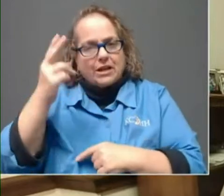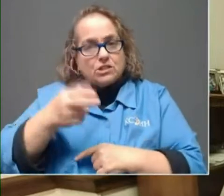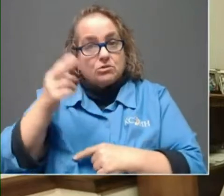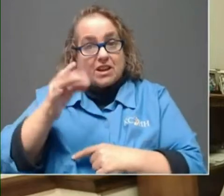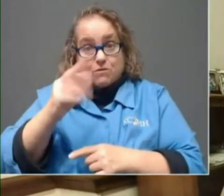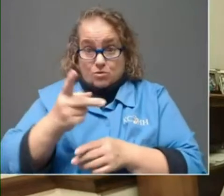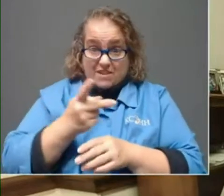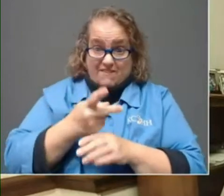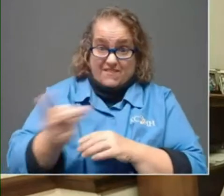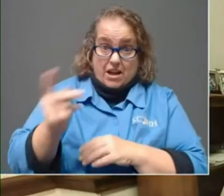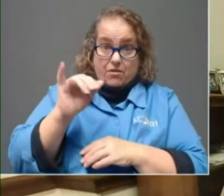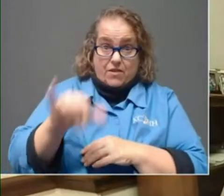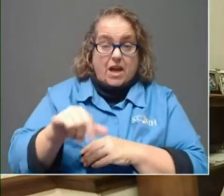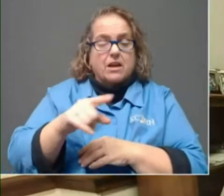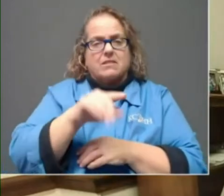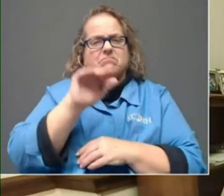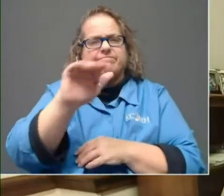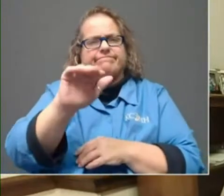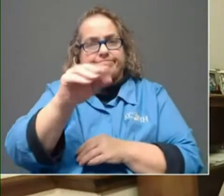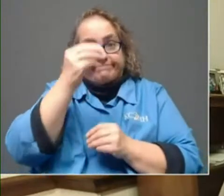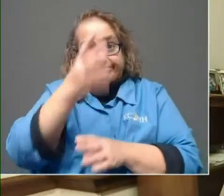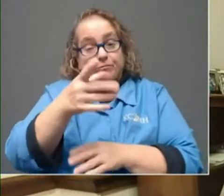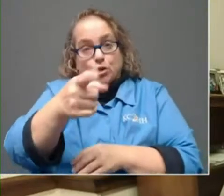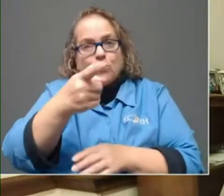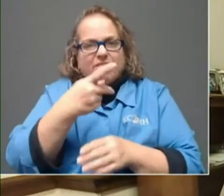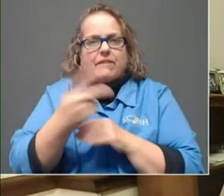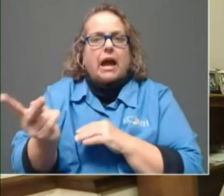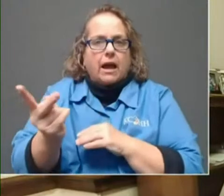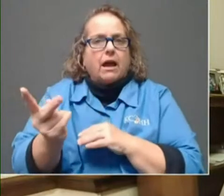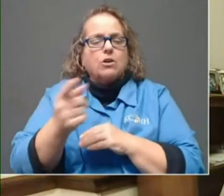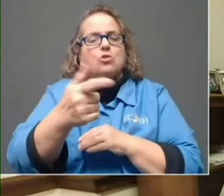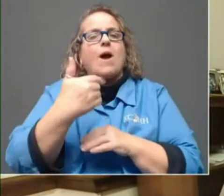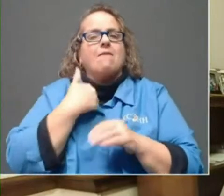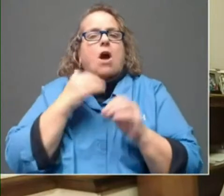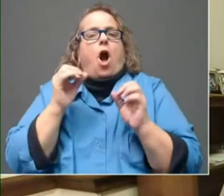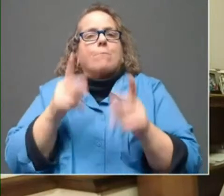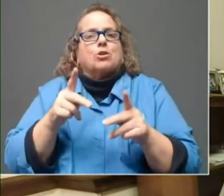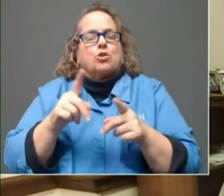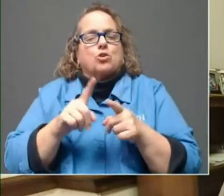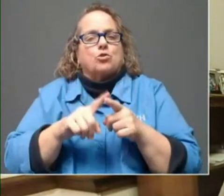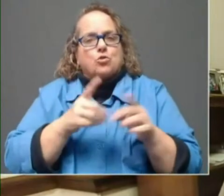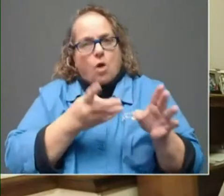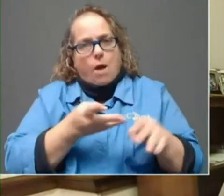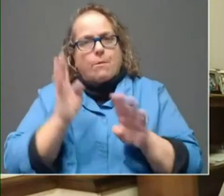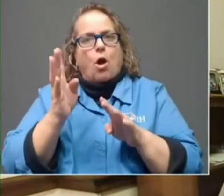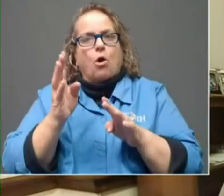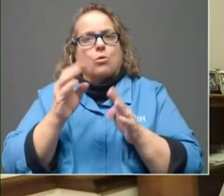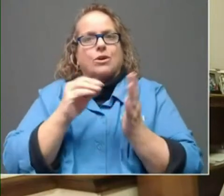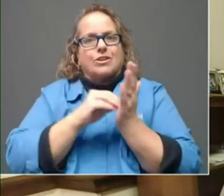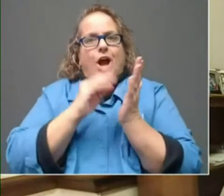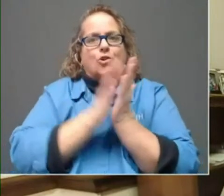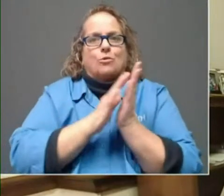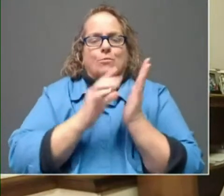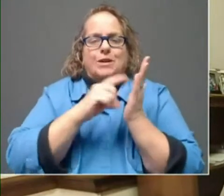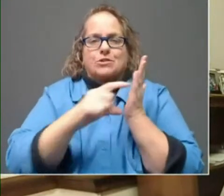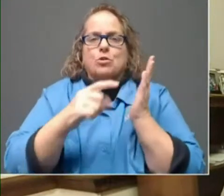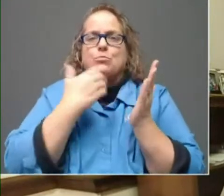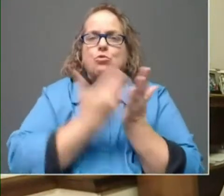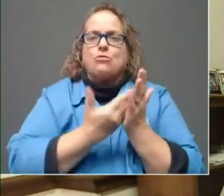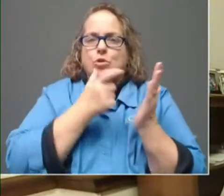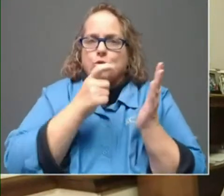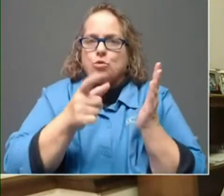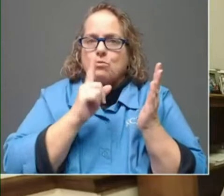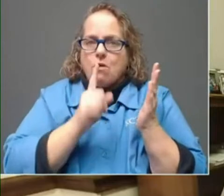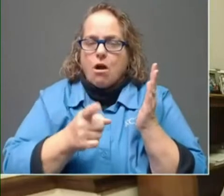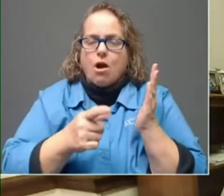you were given notice that you failed and you were given the opportunity to upload documents. You have a certain